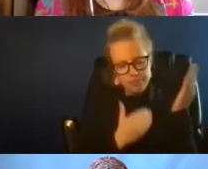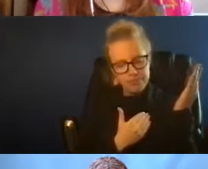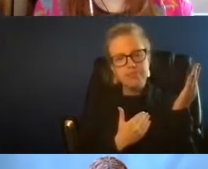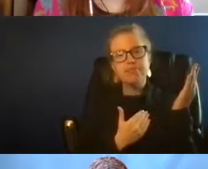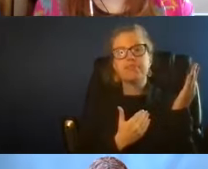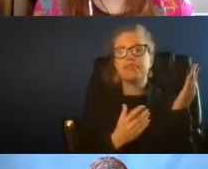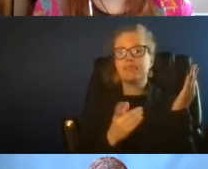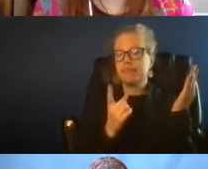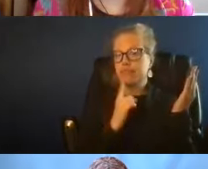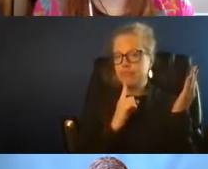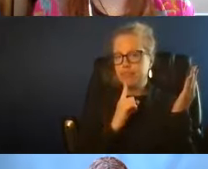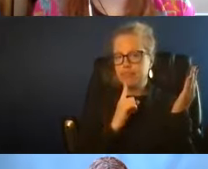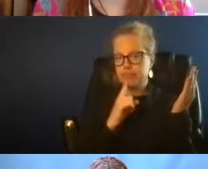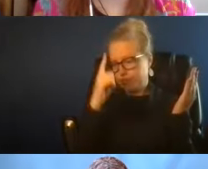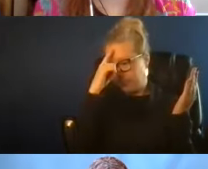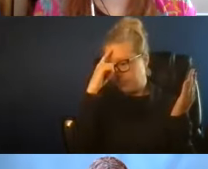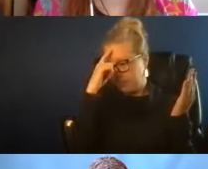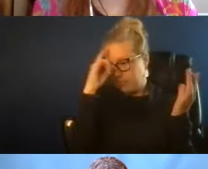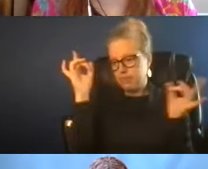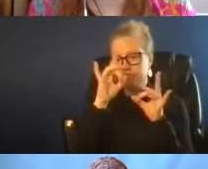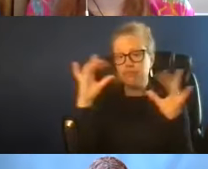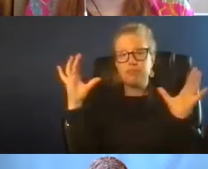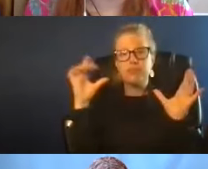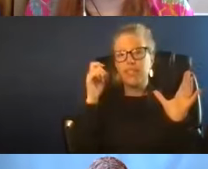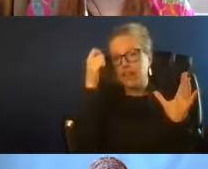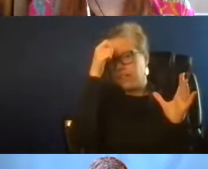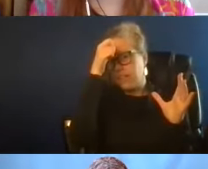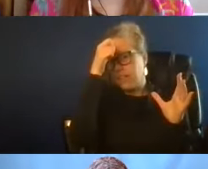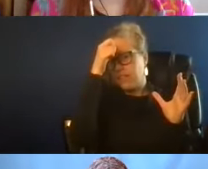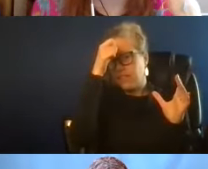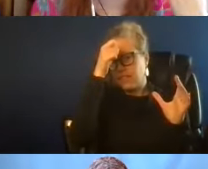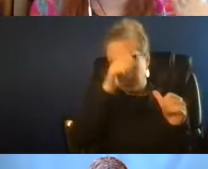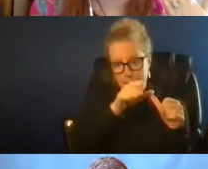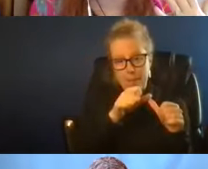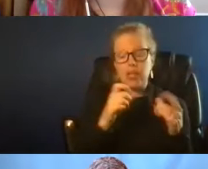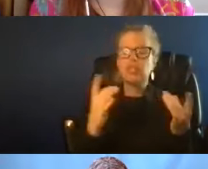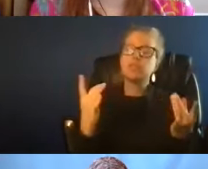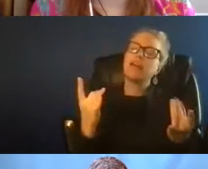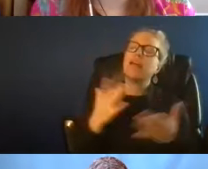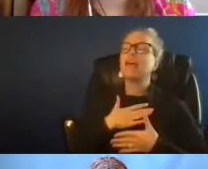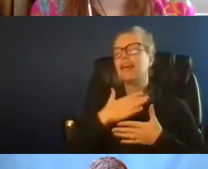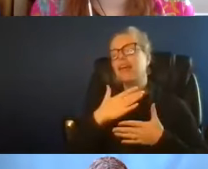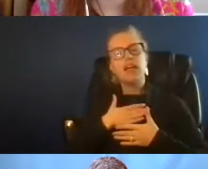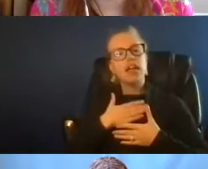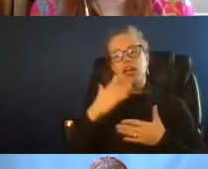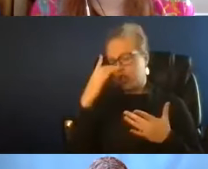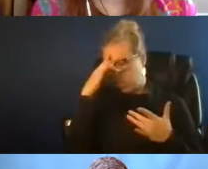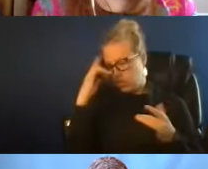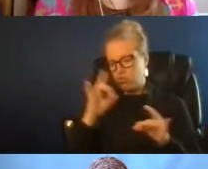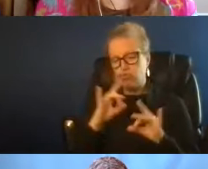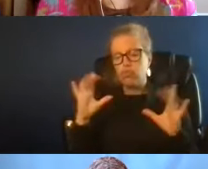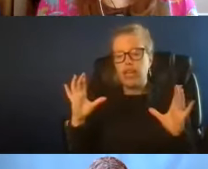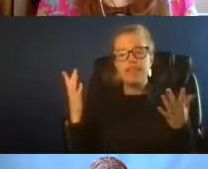said, crisis brain doesn't remember that you like to do meditation or deep breathing. No, crisis brain just knows you're in crisis and that is